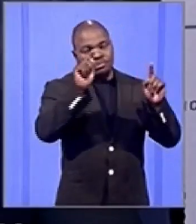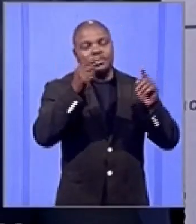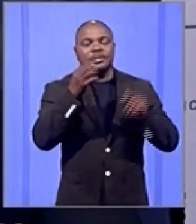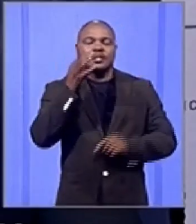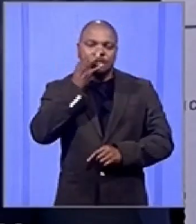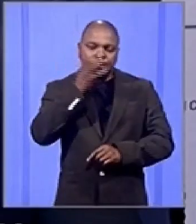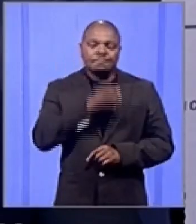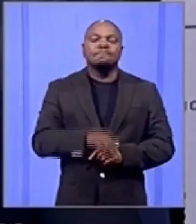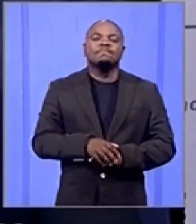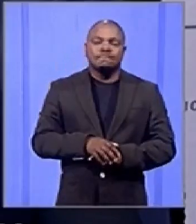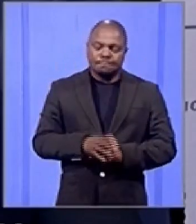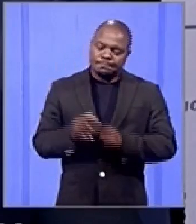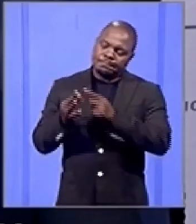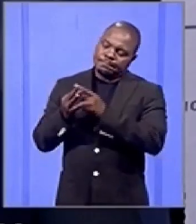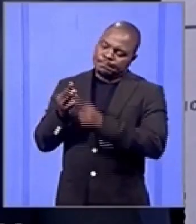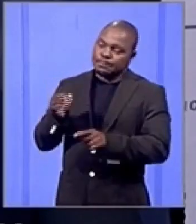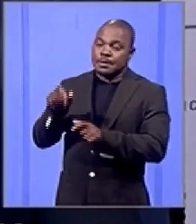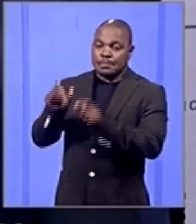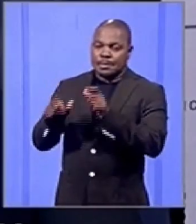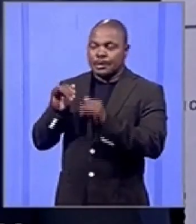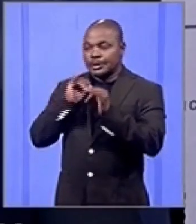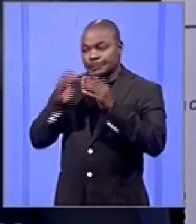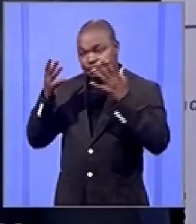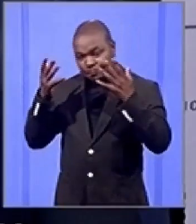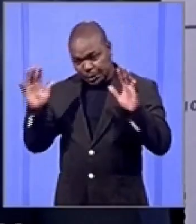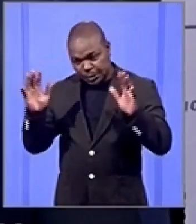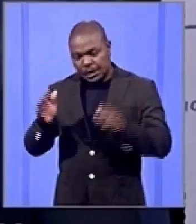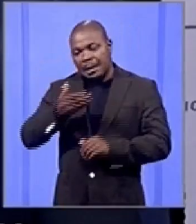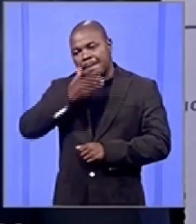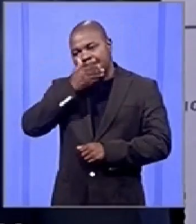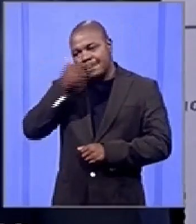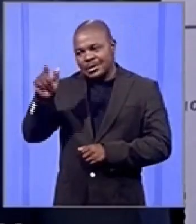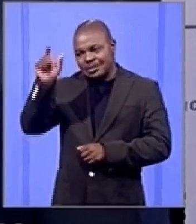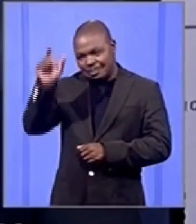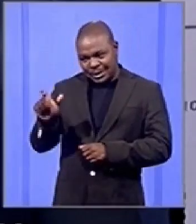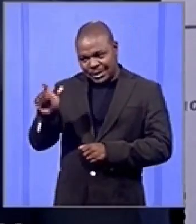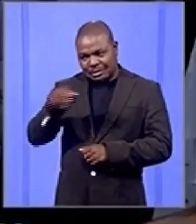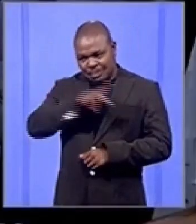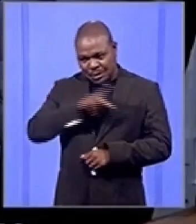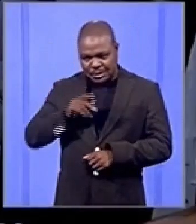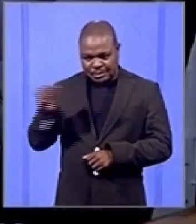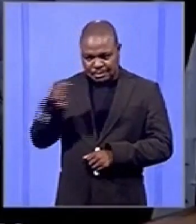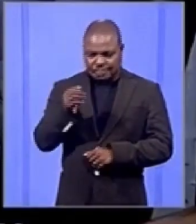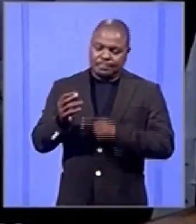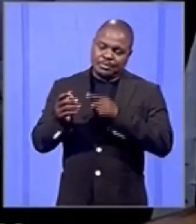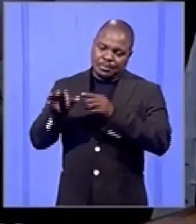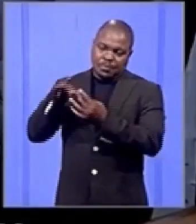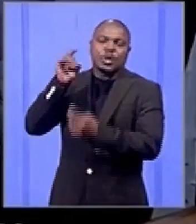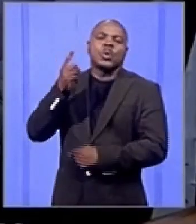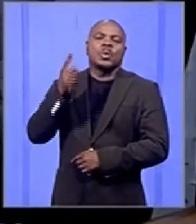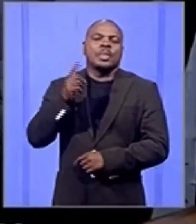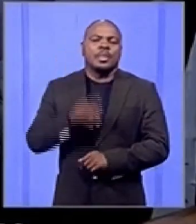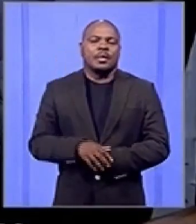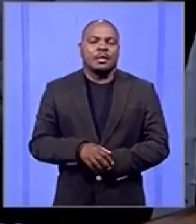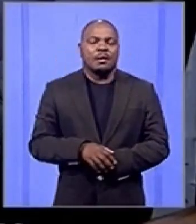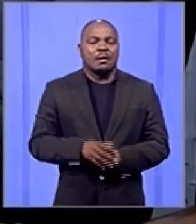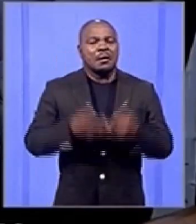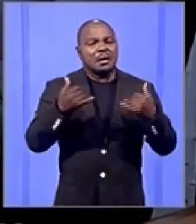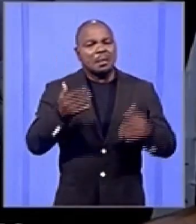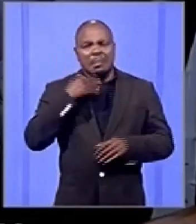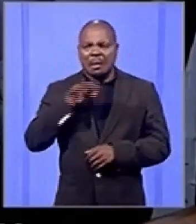interviewed these 3 individuals, this is the best candidate for premiership. Fana budiwa gore a tla tsena mo maemong